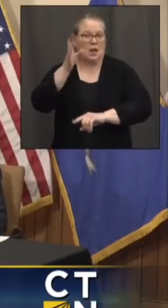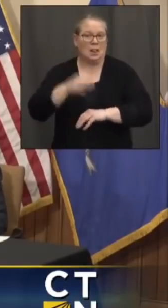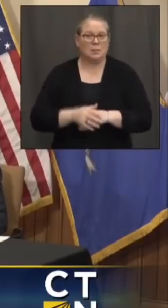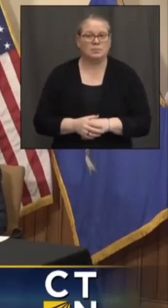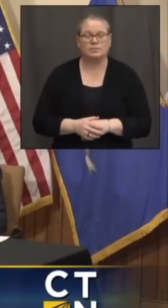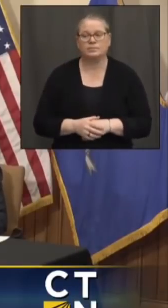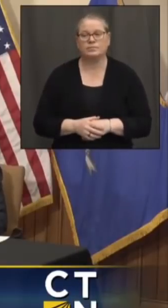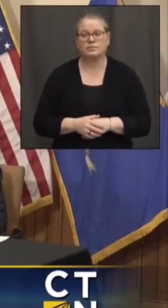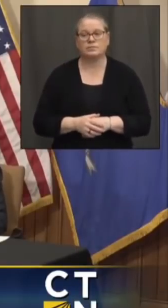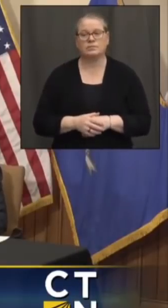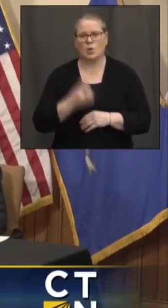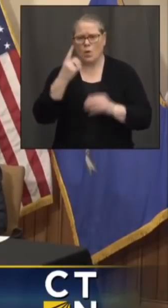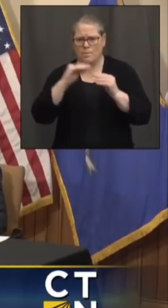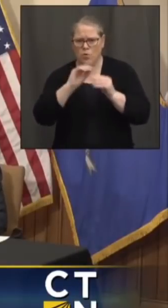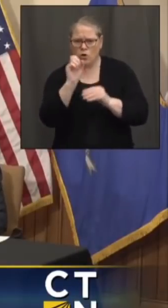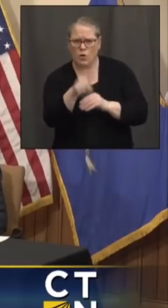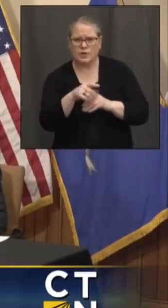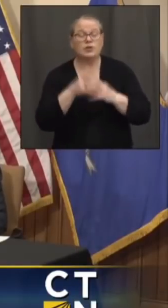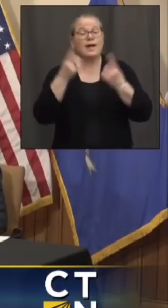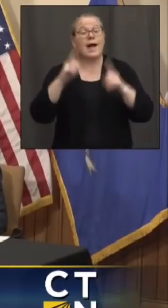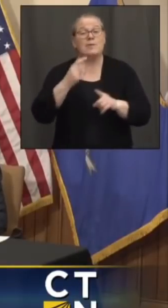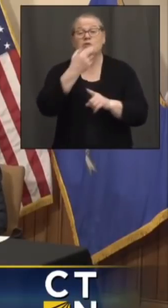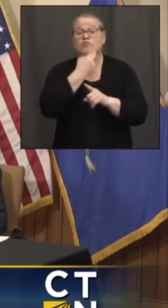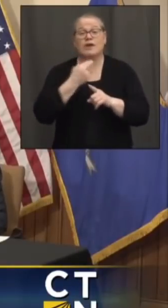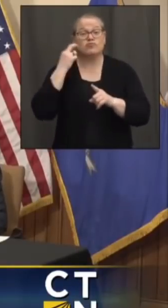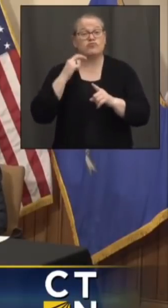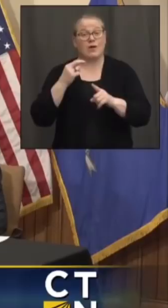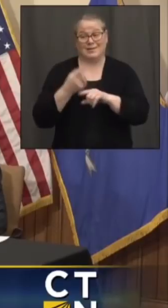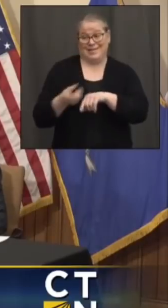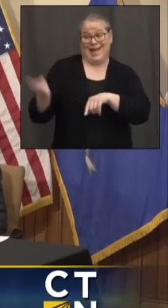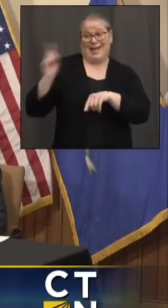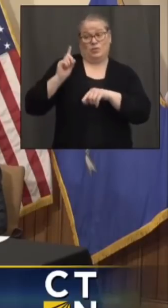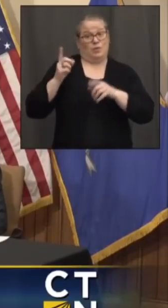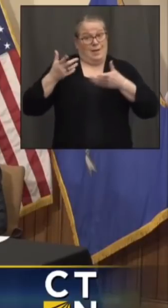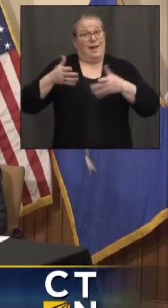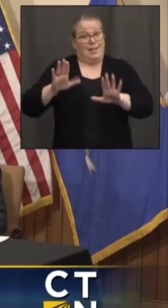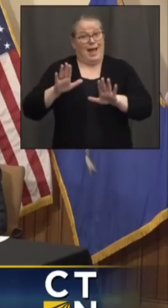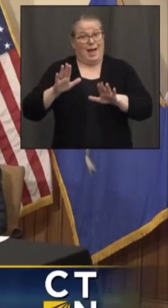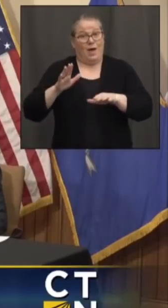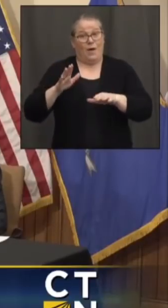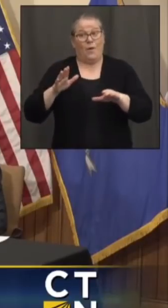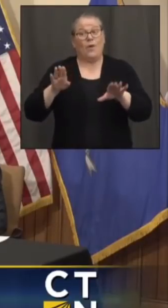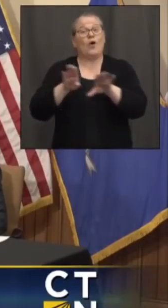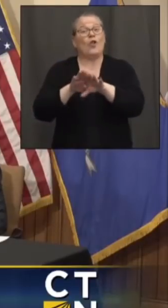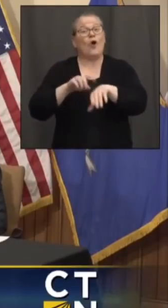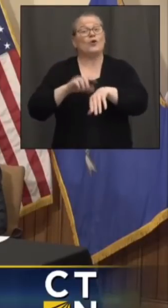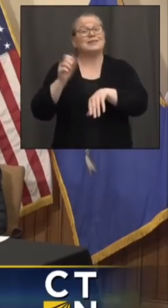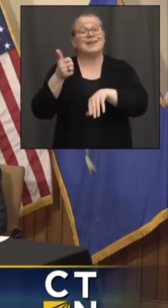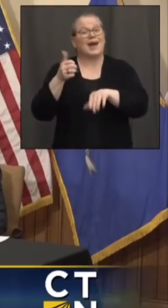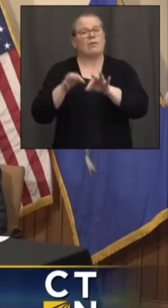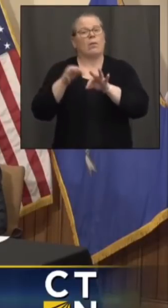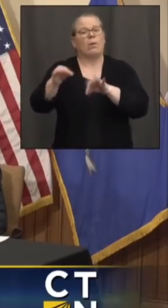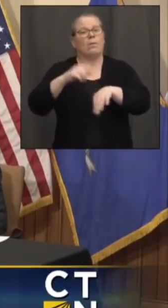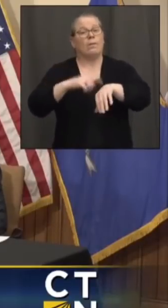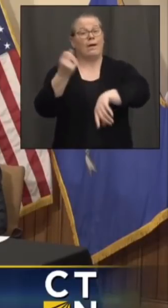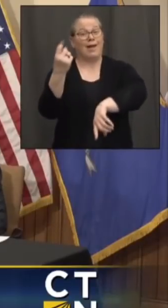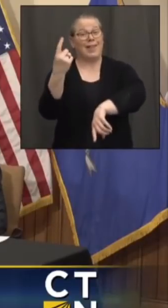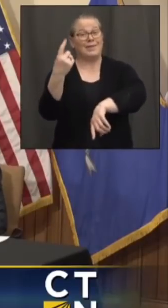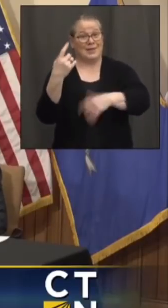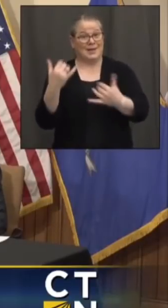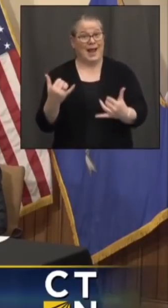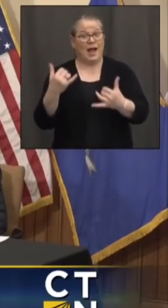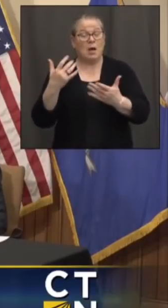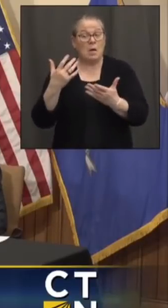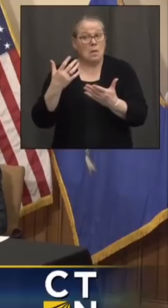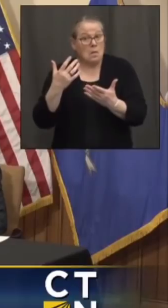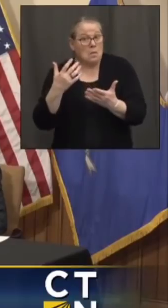were allowed to stay open later. How do you think it's going? Any issues? You looking at maybe giving them another